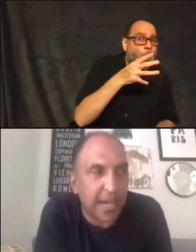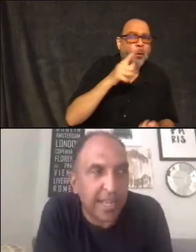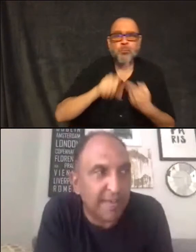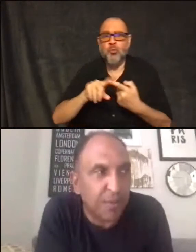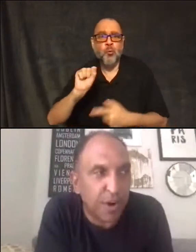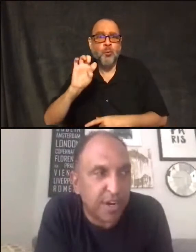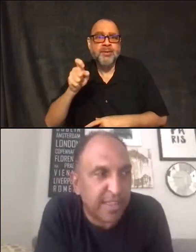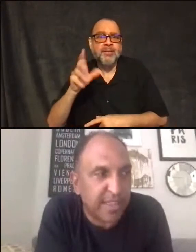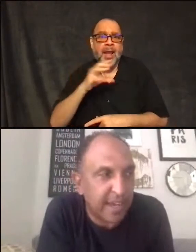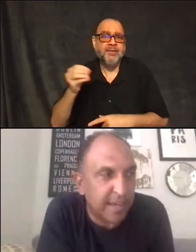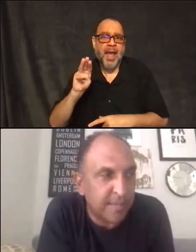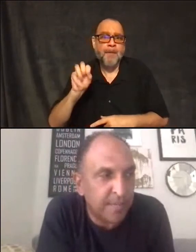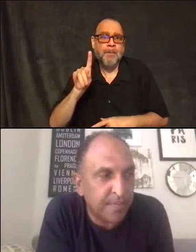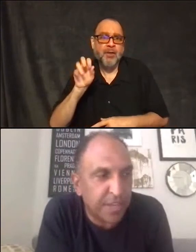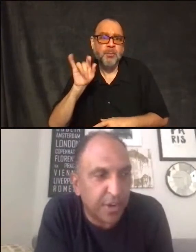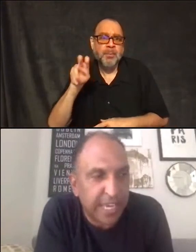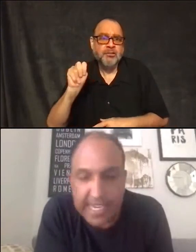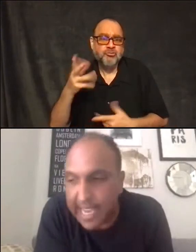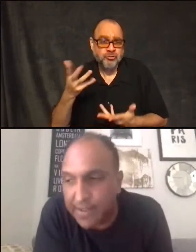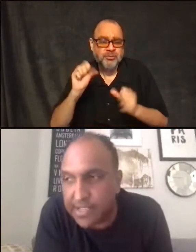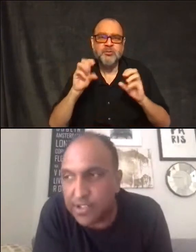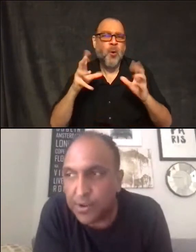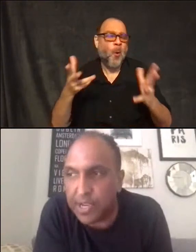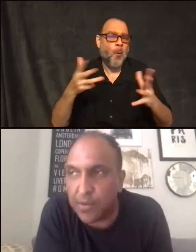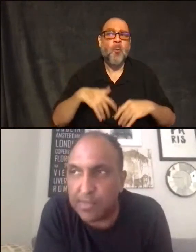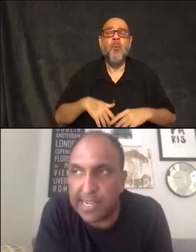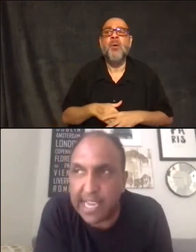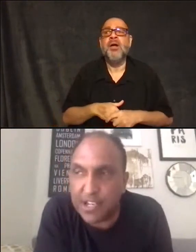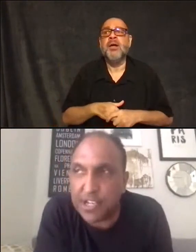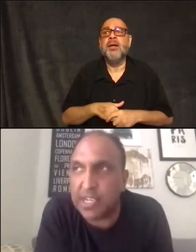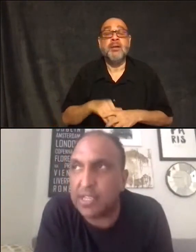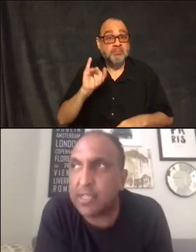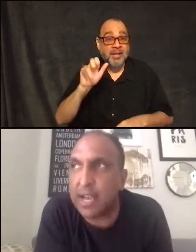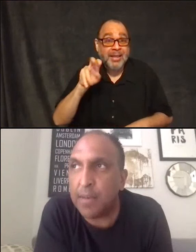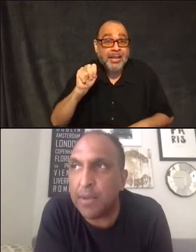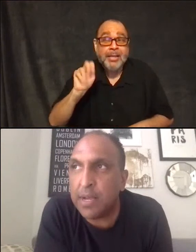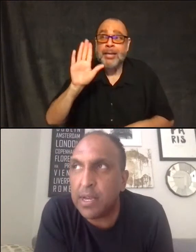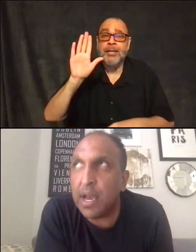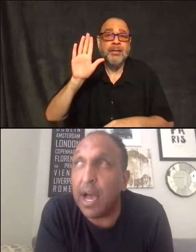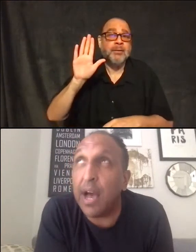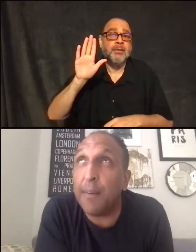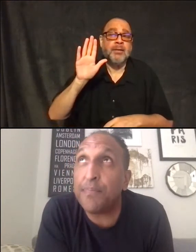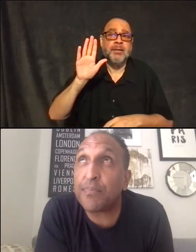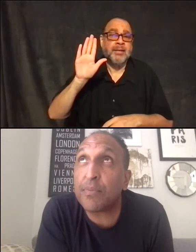Certainly love the work that, Ian Davis is doing with meditations.